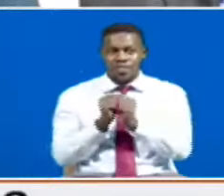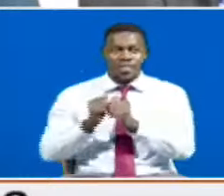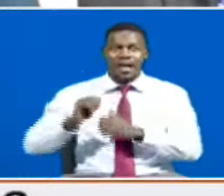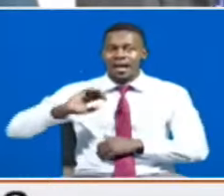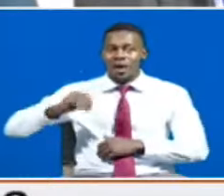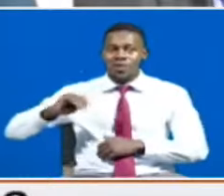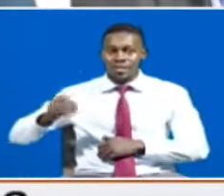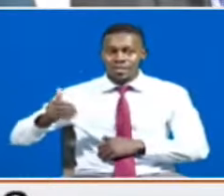government of Homa Bay, and therefore.